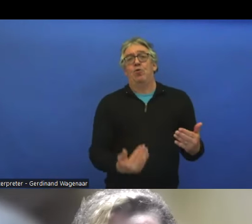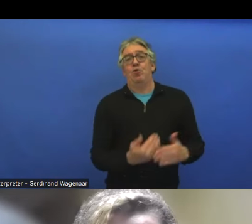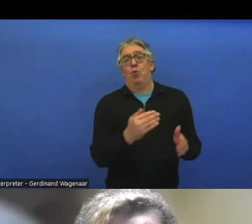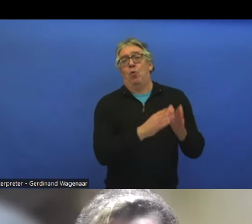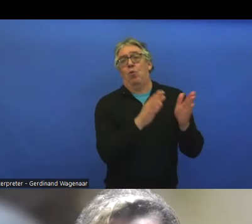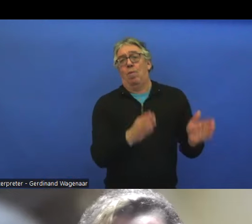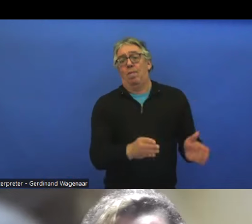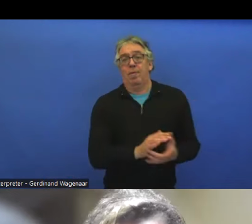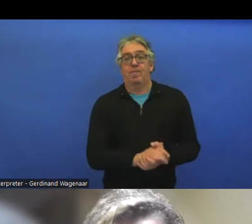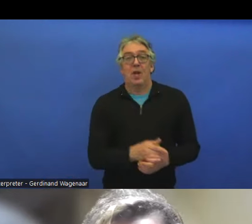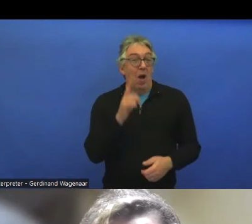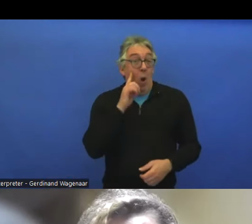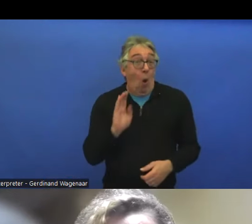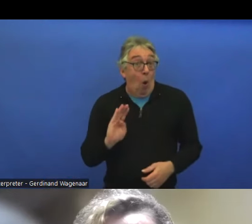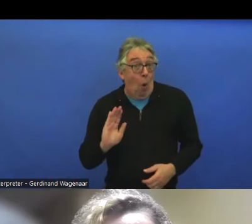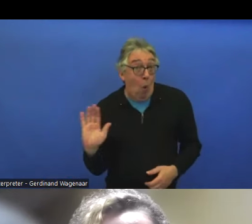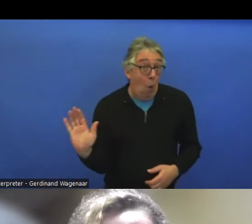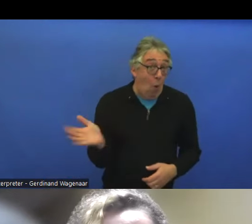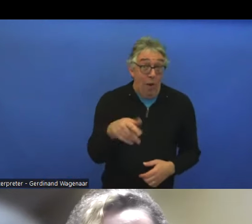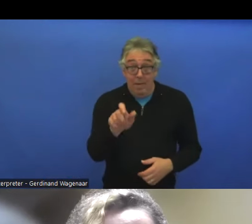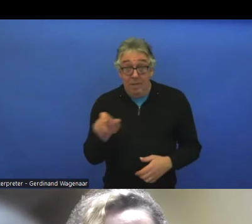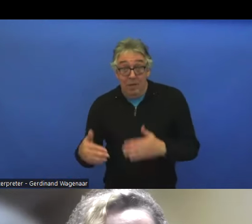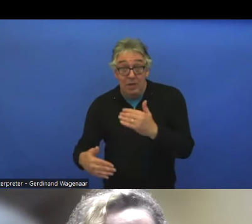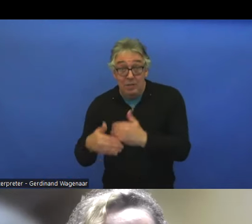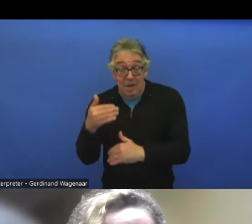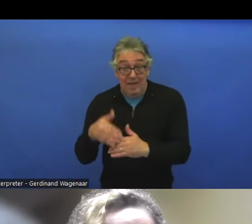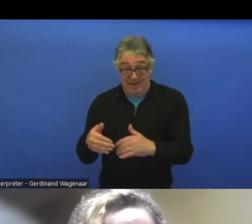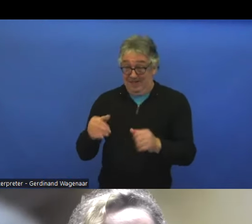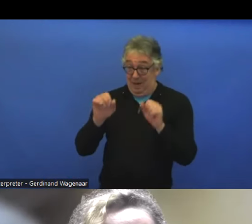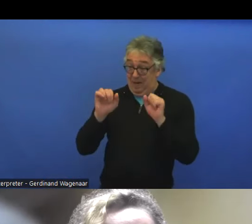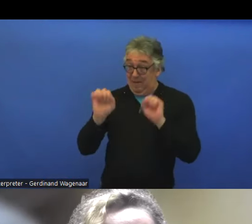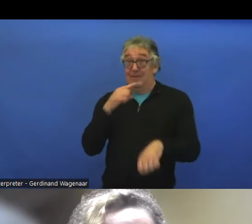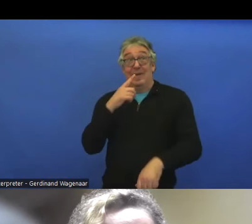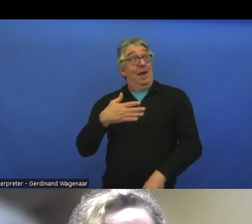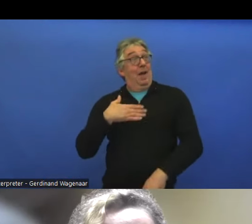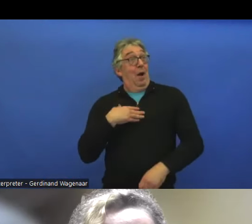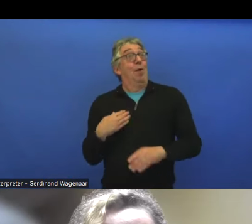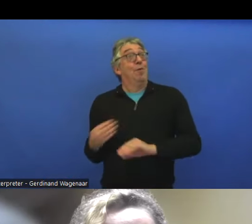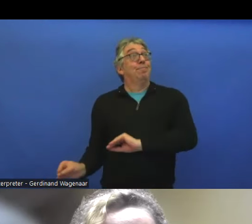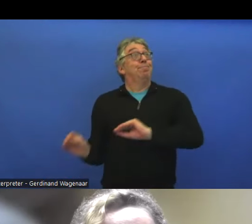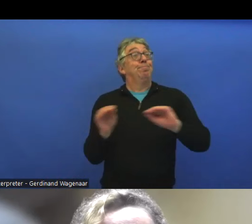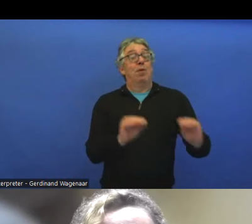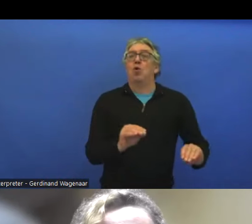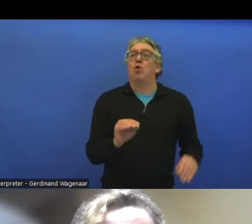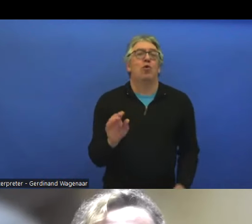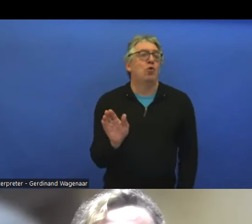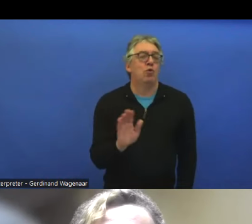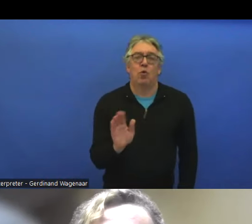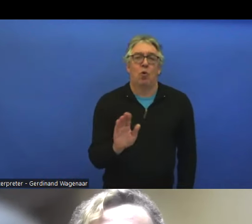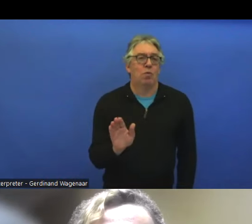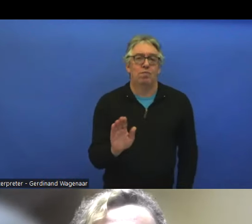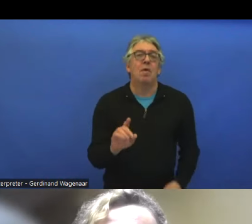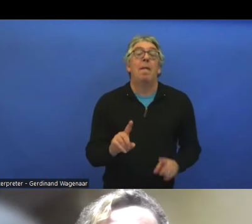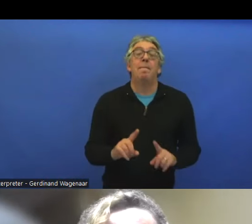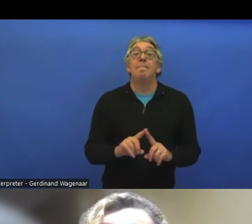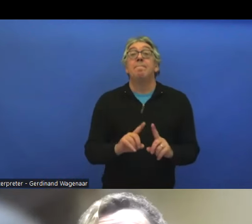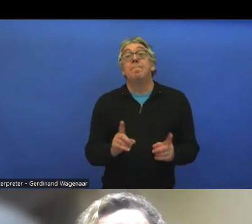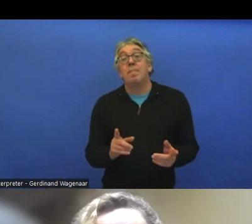into consideration when we're trying to apply for resettlement for certain persons. When we're in